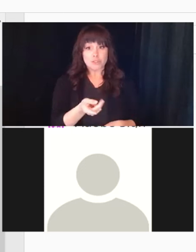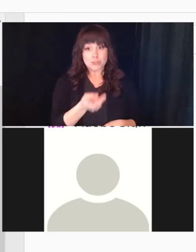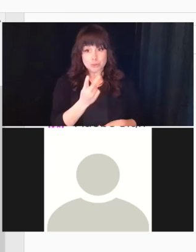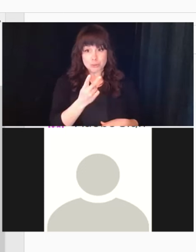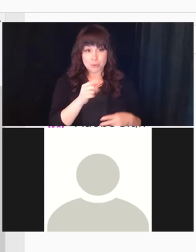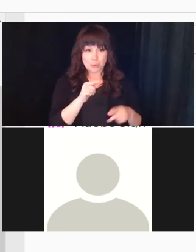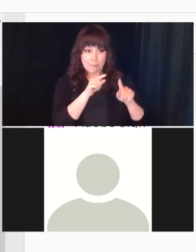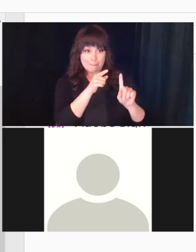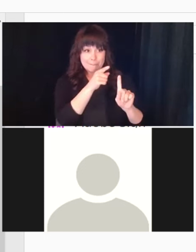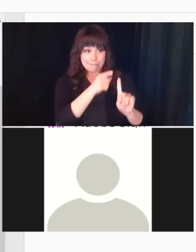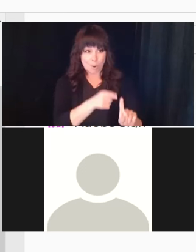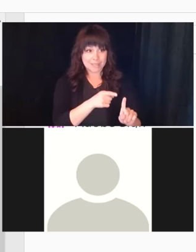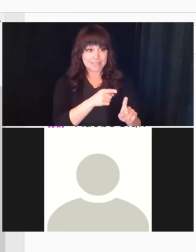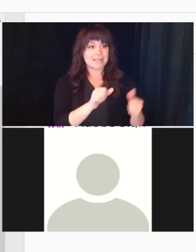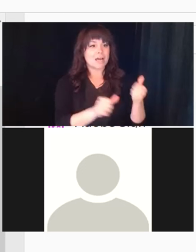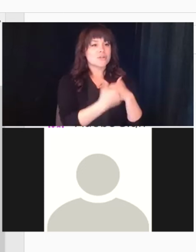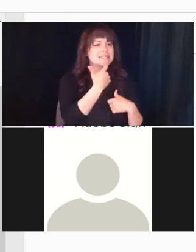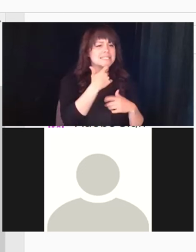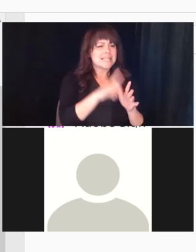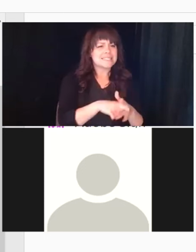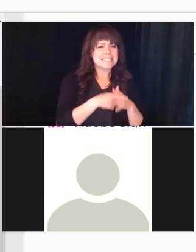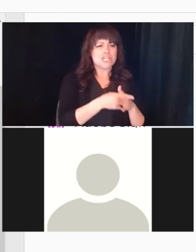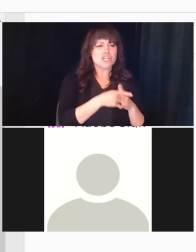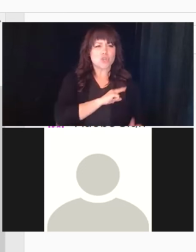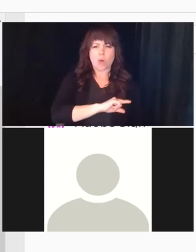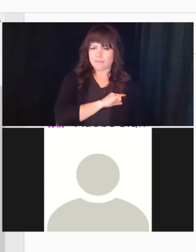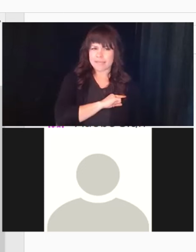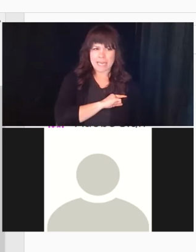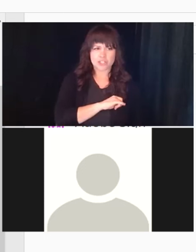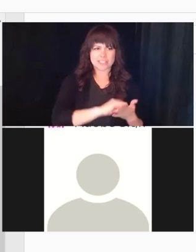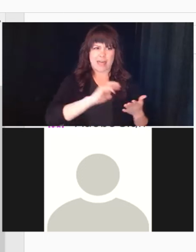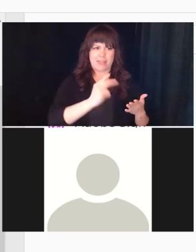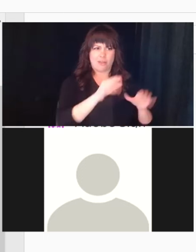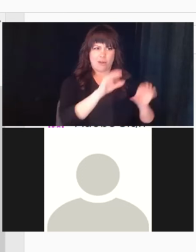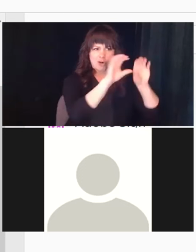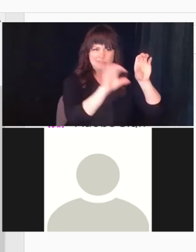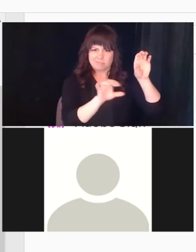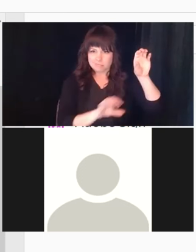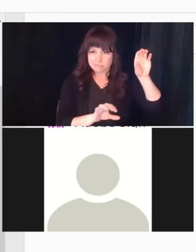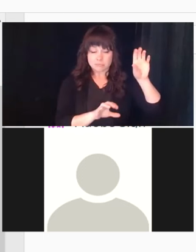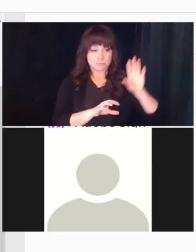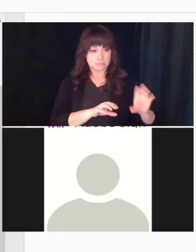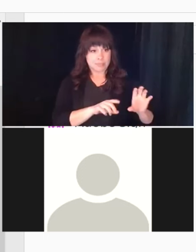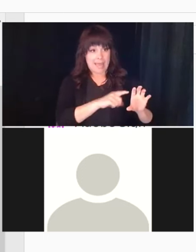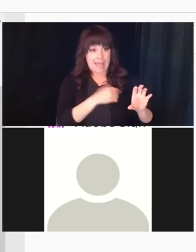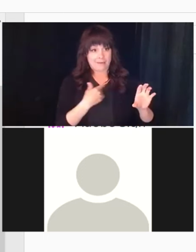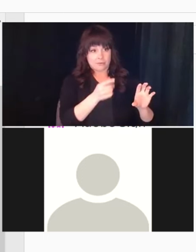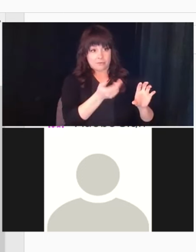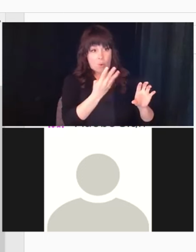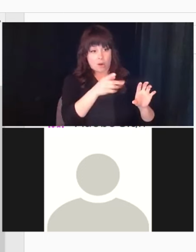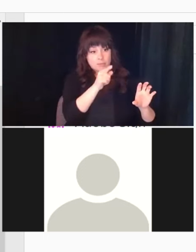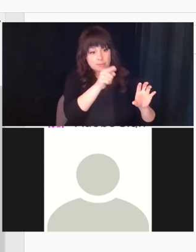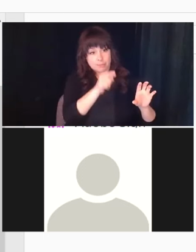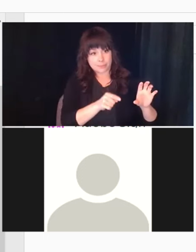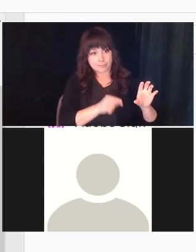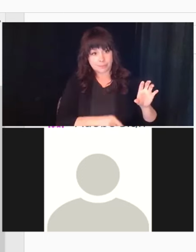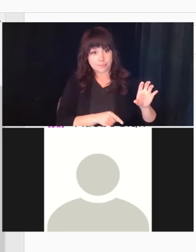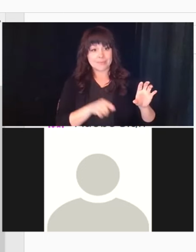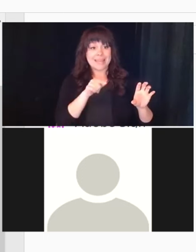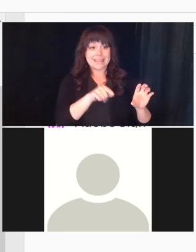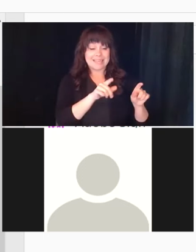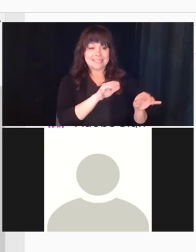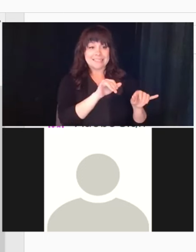the section that says initial qualifications, these are only two that are the same for both programs, all right? So